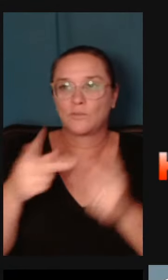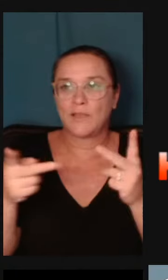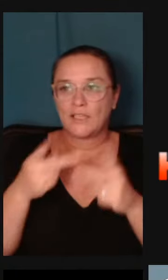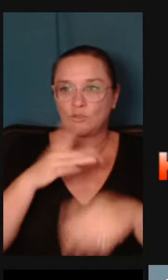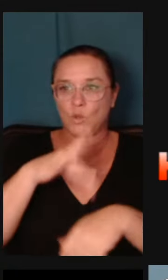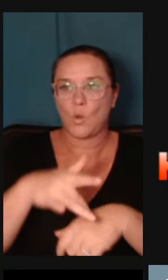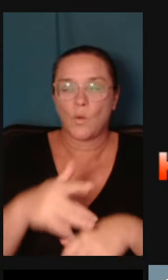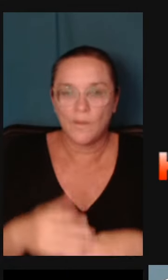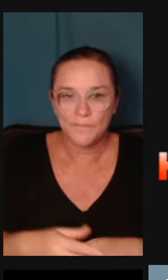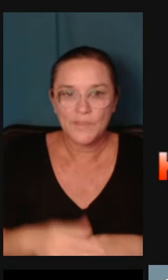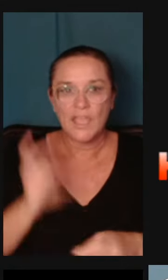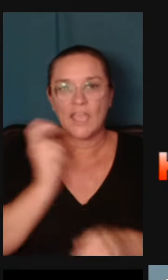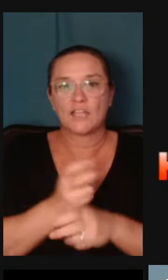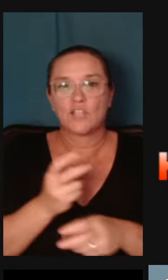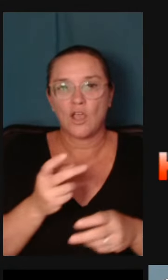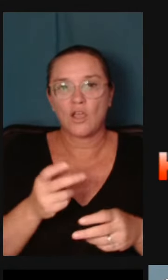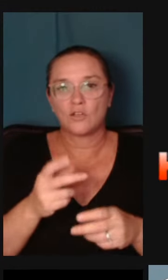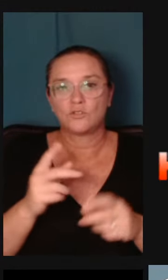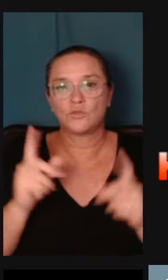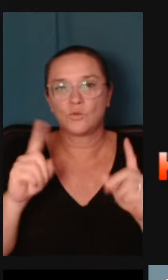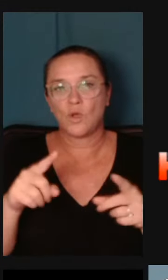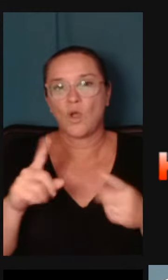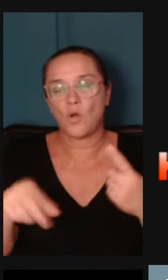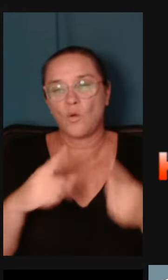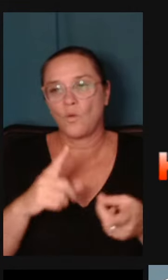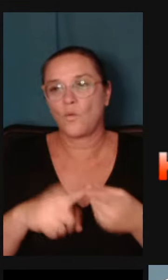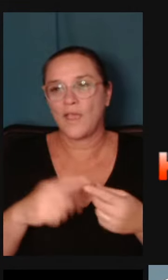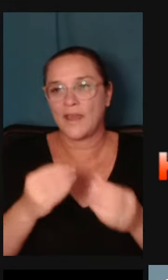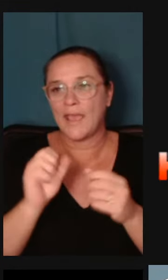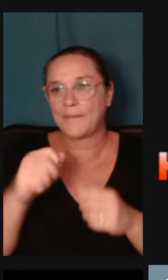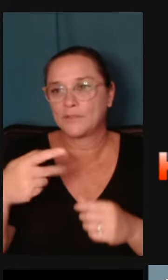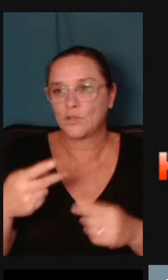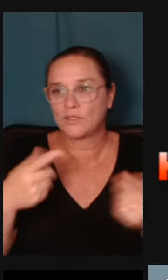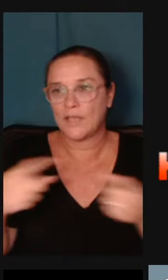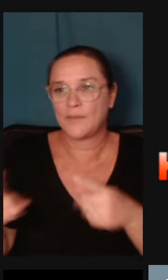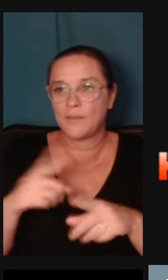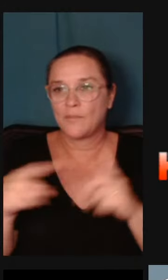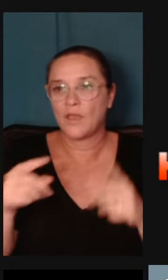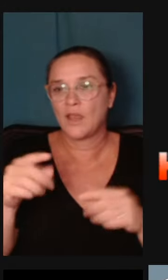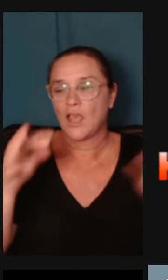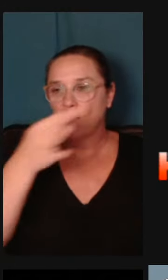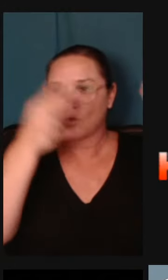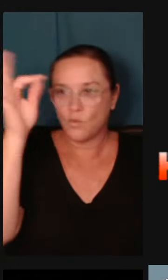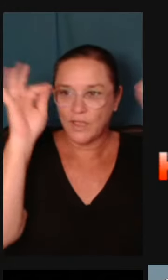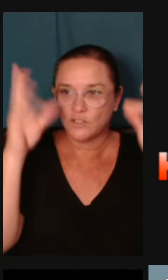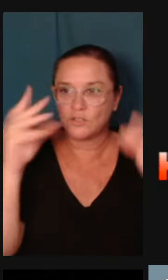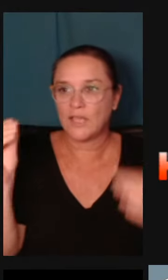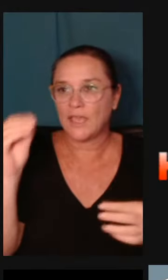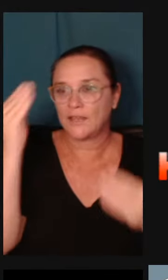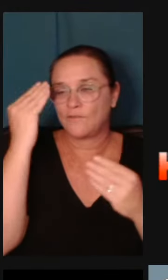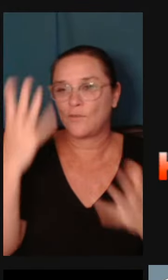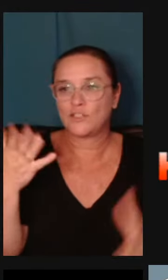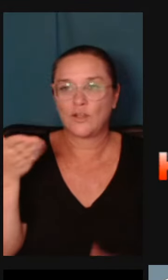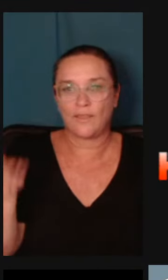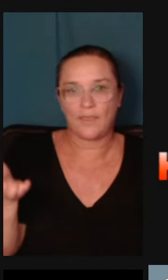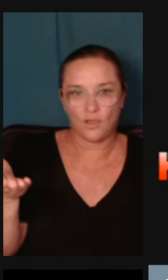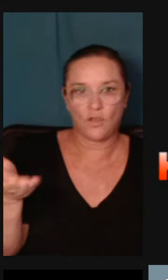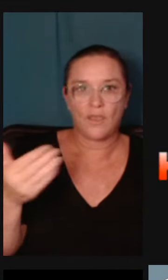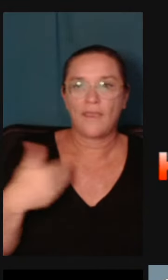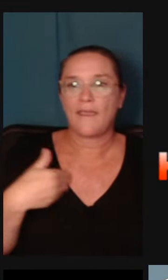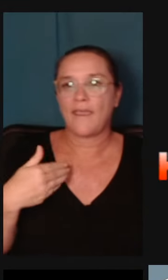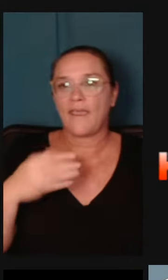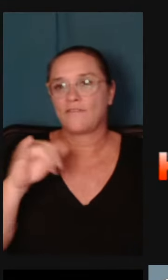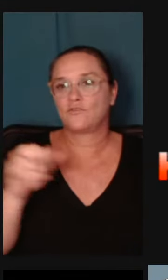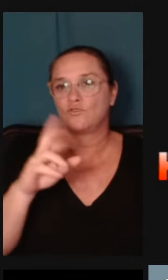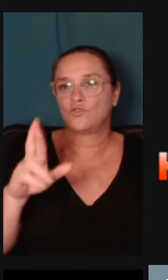up there if there's an episode going on, but that's where you can find the park rangers and park information. Got the junior ranger